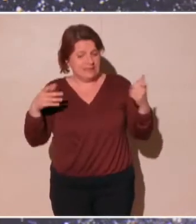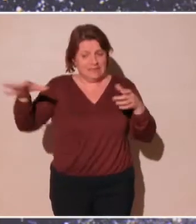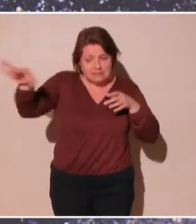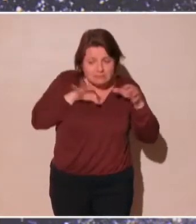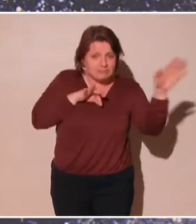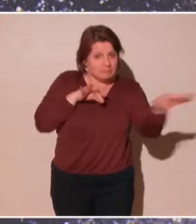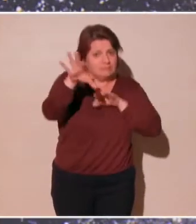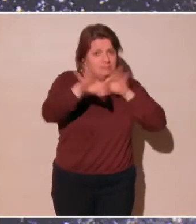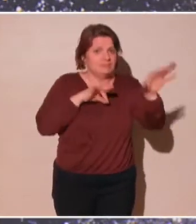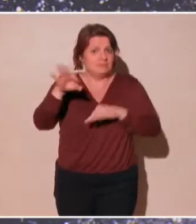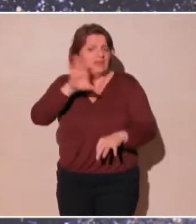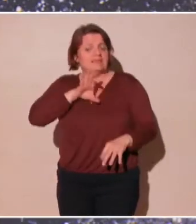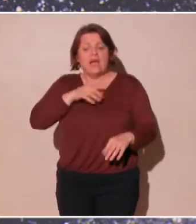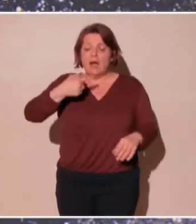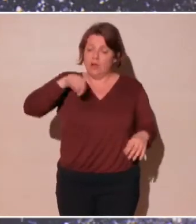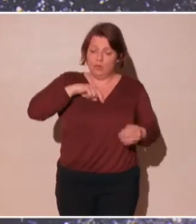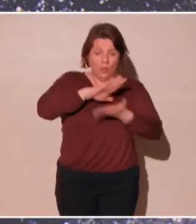diversity. And